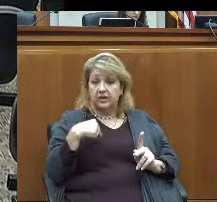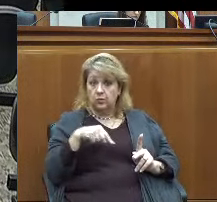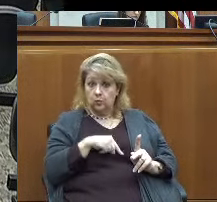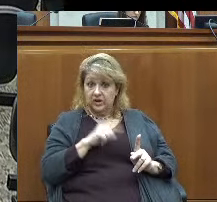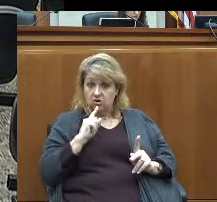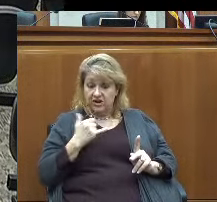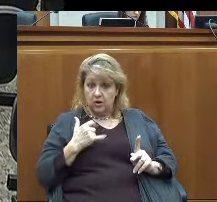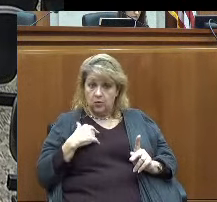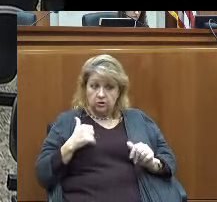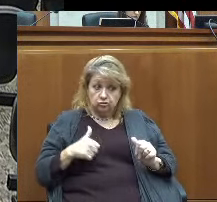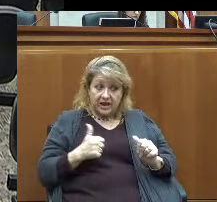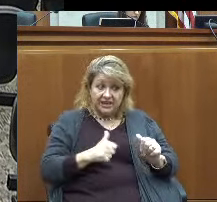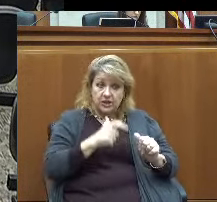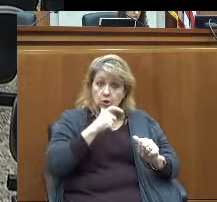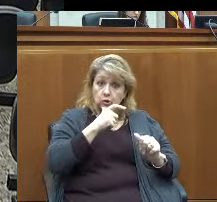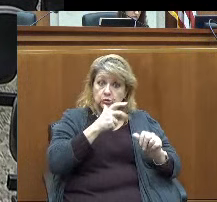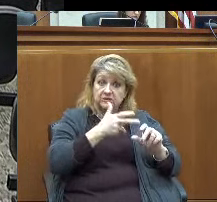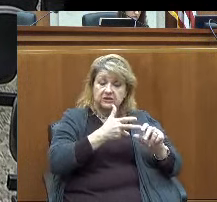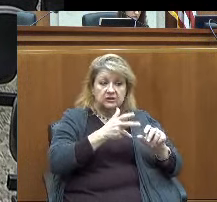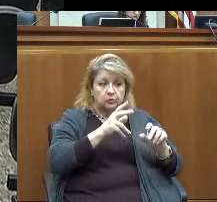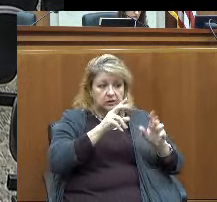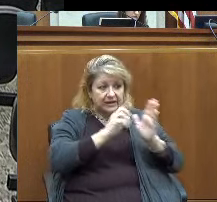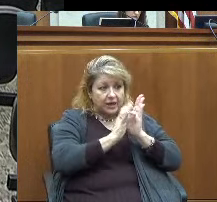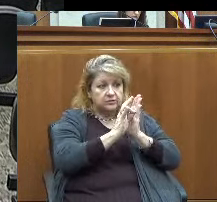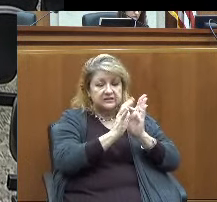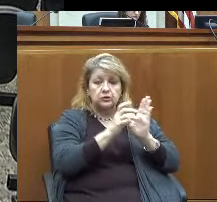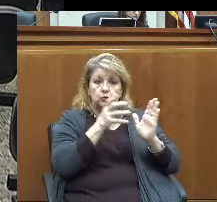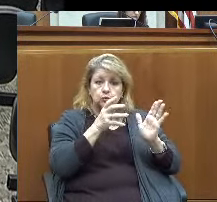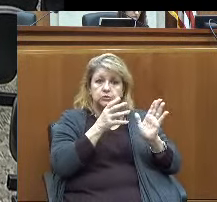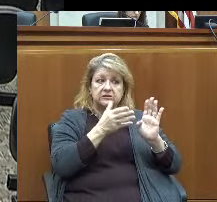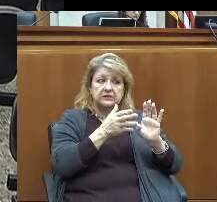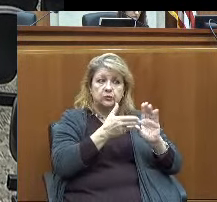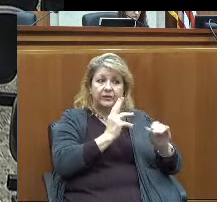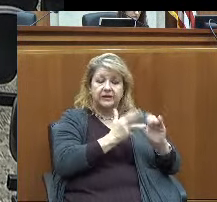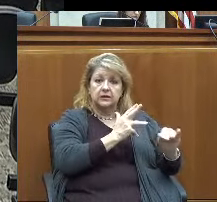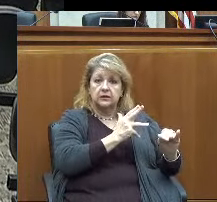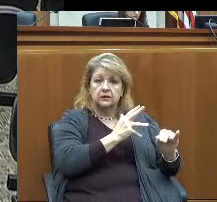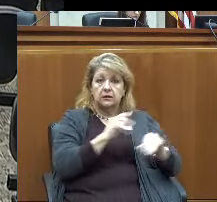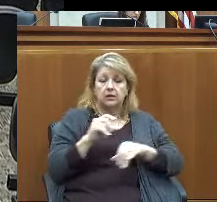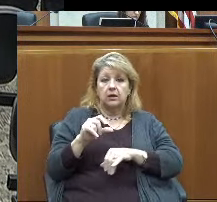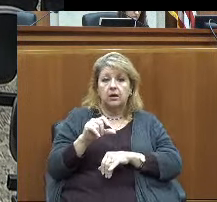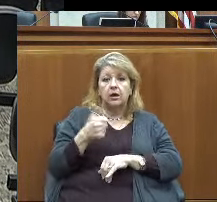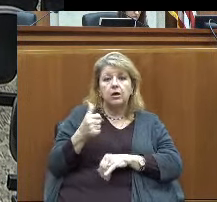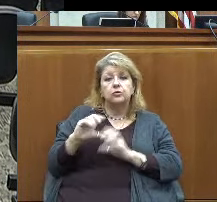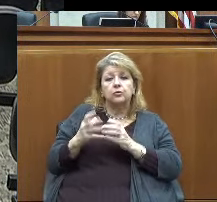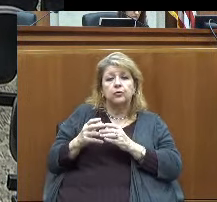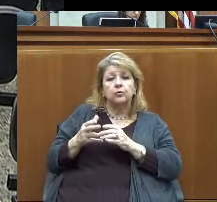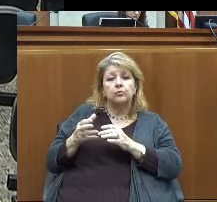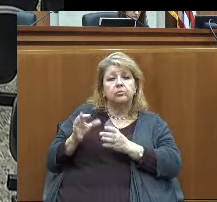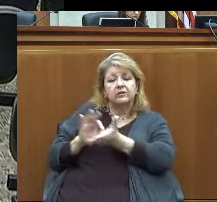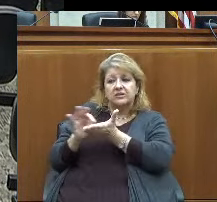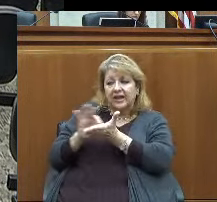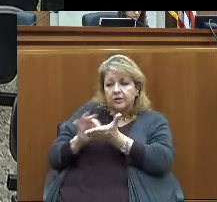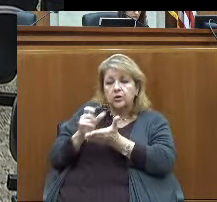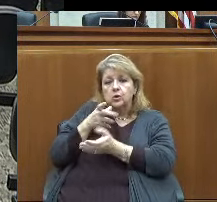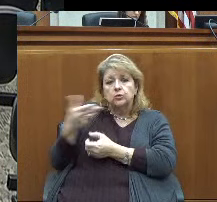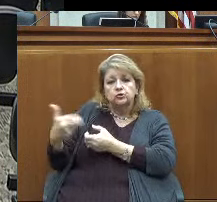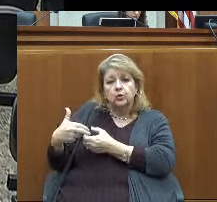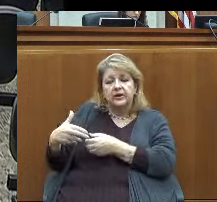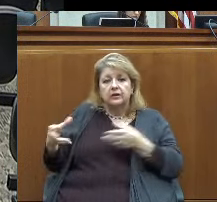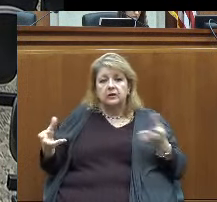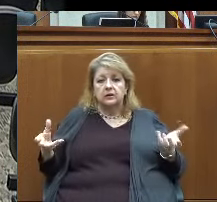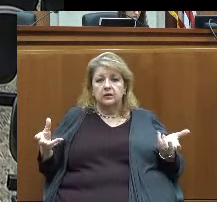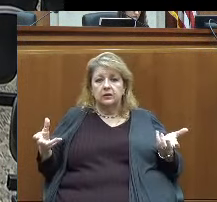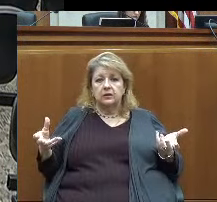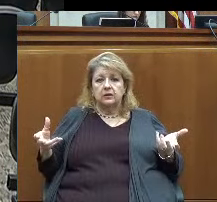now, tracking the people leaving the profession. And there's another group that are tracking people coming into the profession, but it